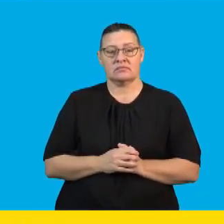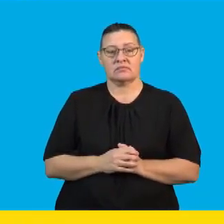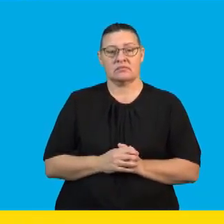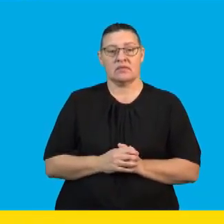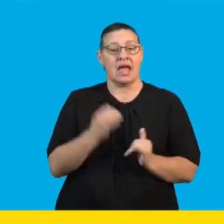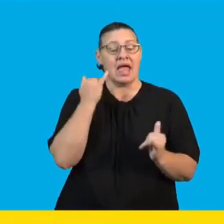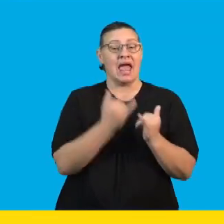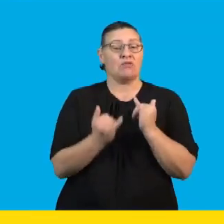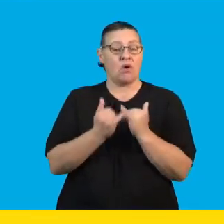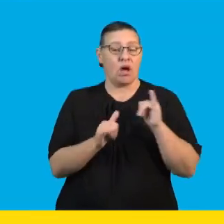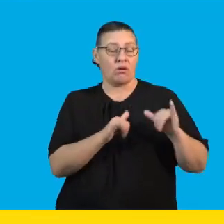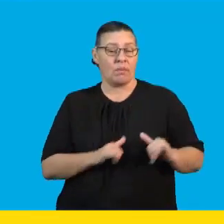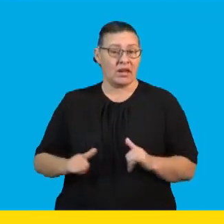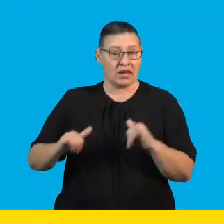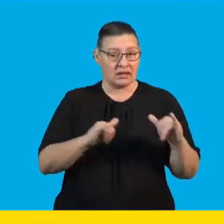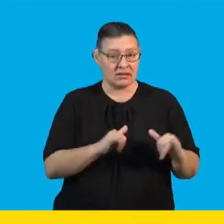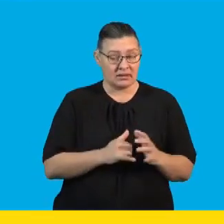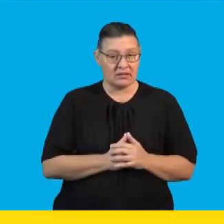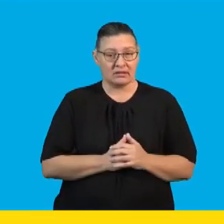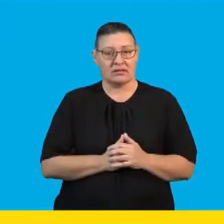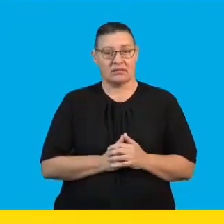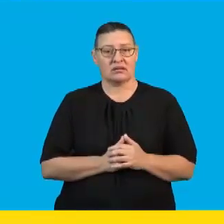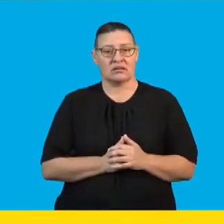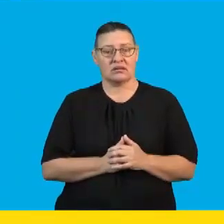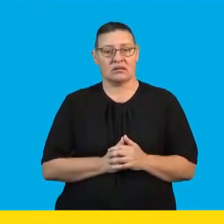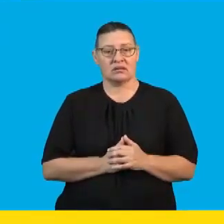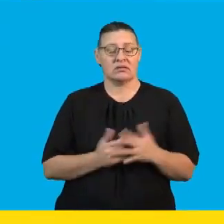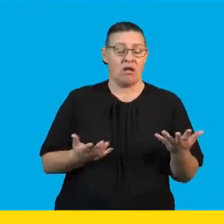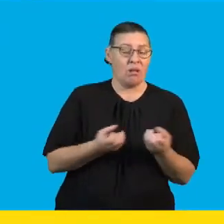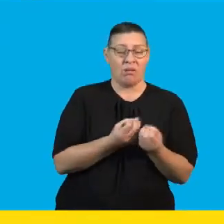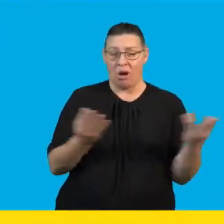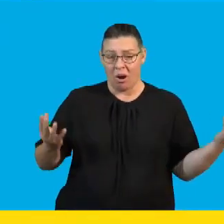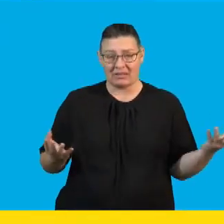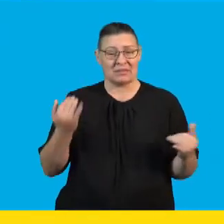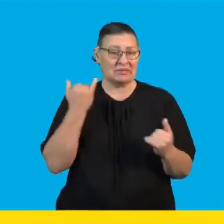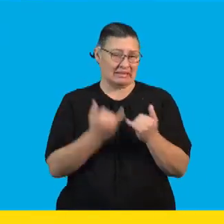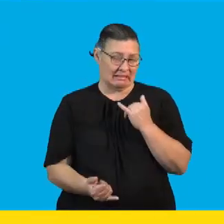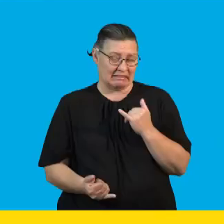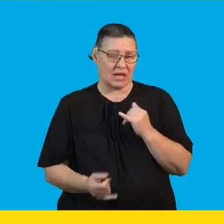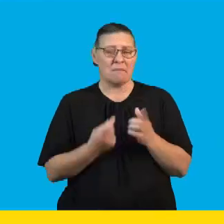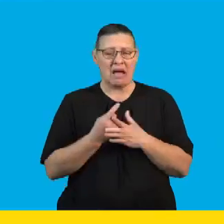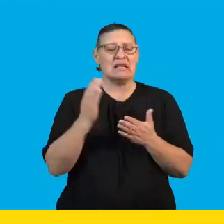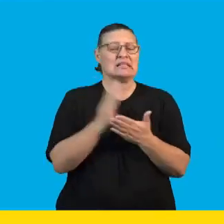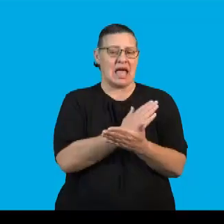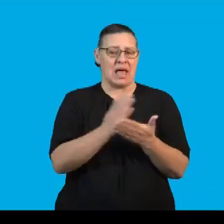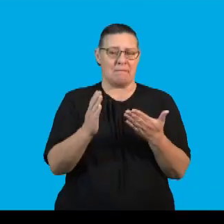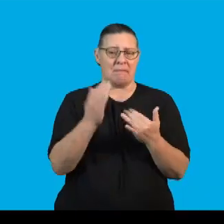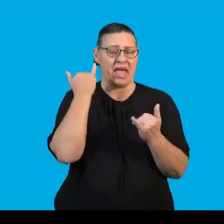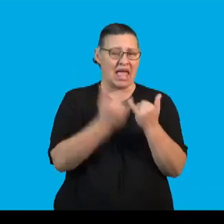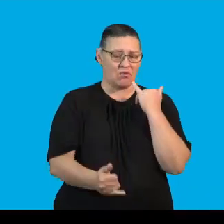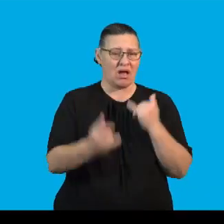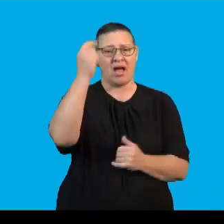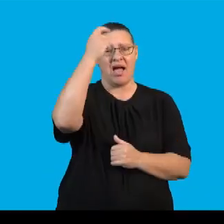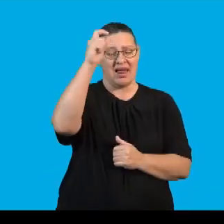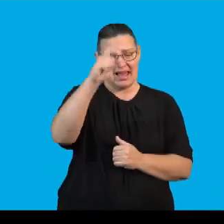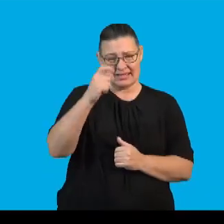definitions. The common errors that we normally see or the misconceptions is a lot, but let me just